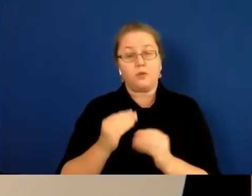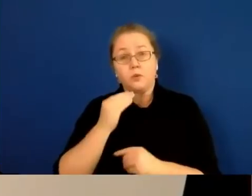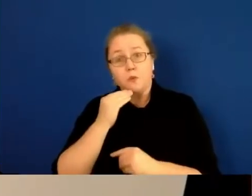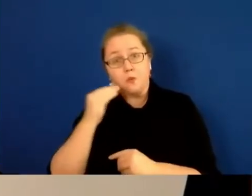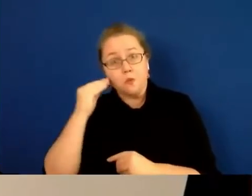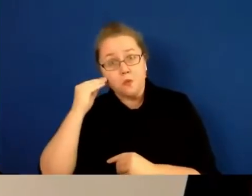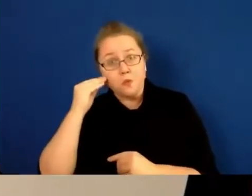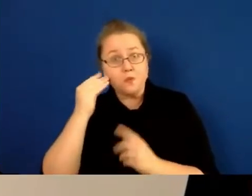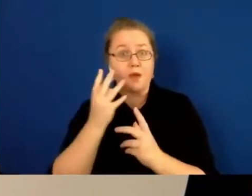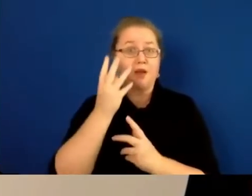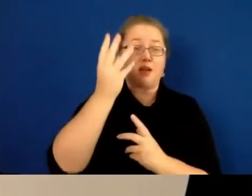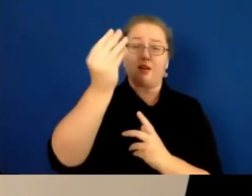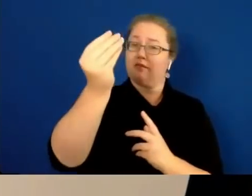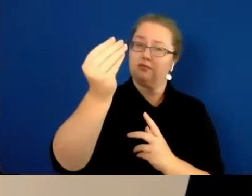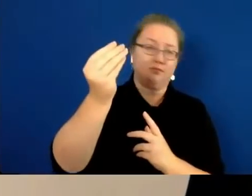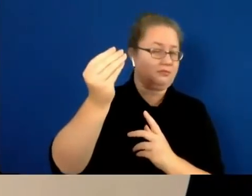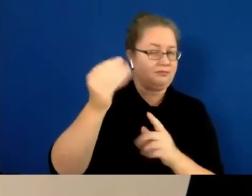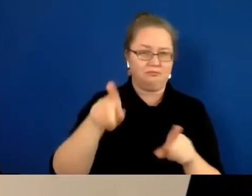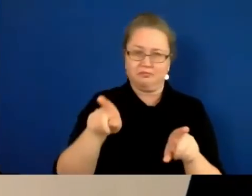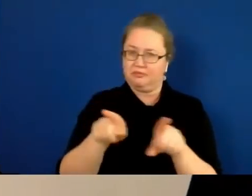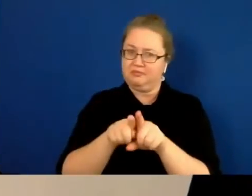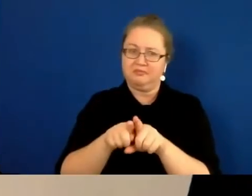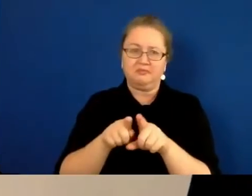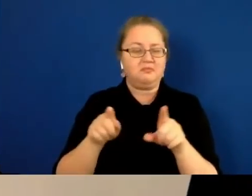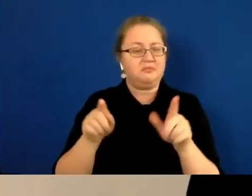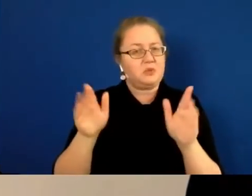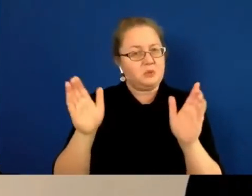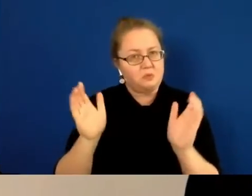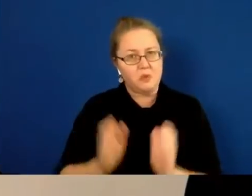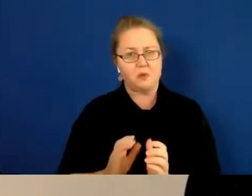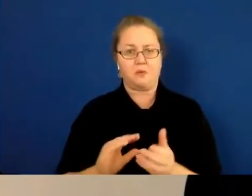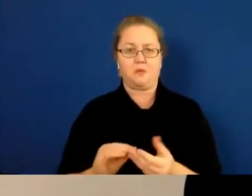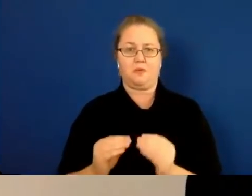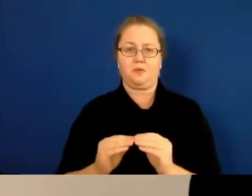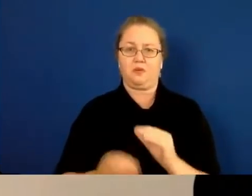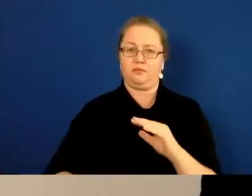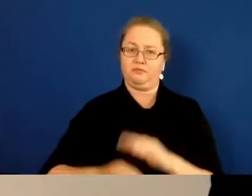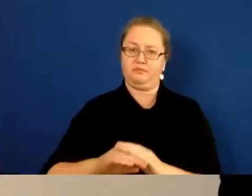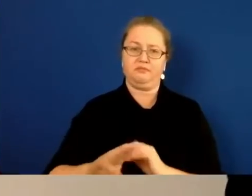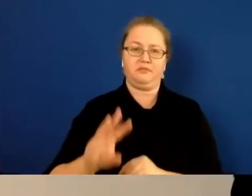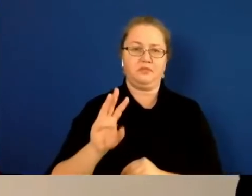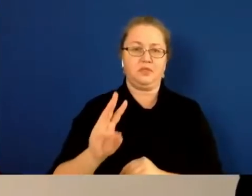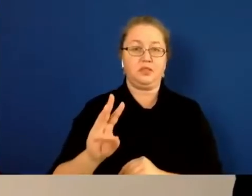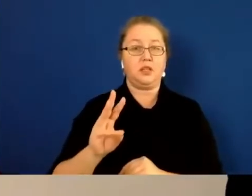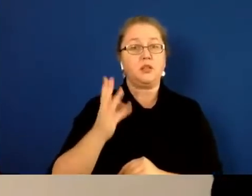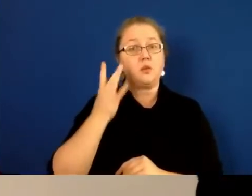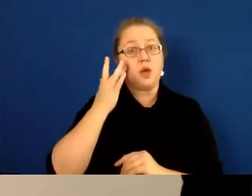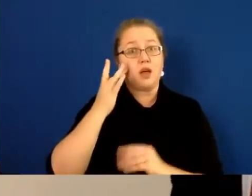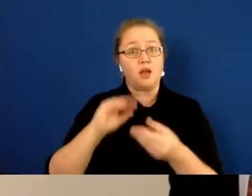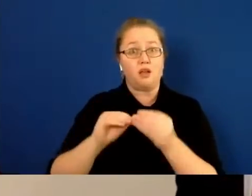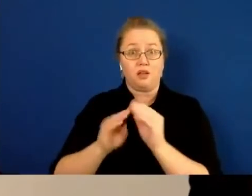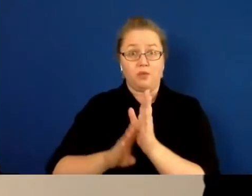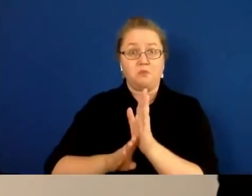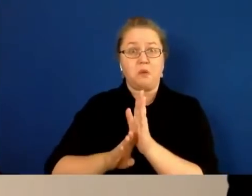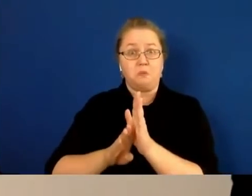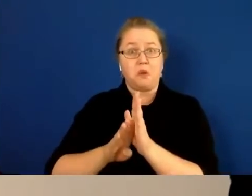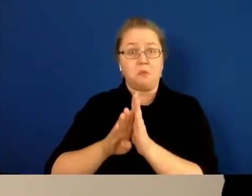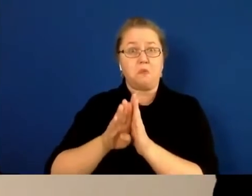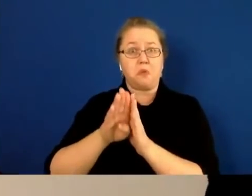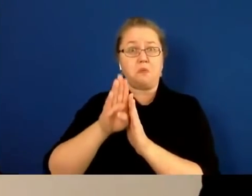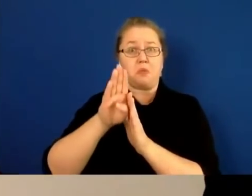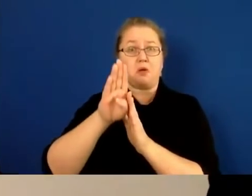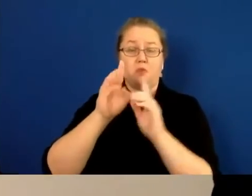make today. We need to keep our group small, and I know that goes against many of our cultural